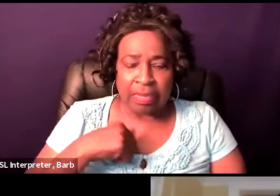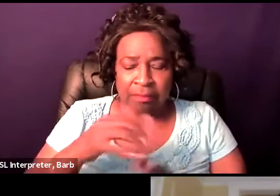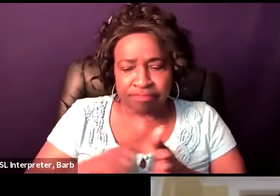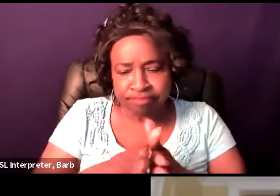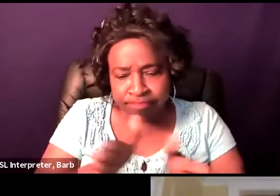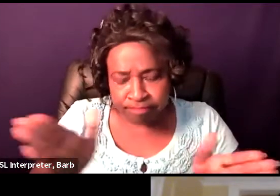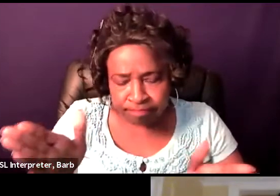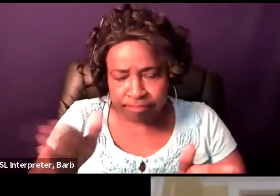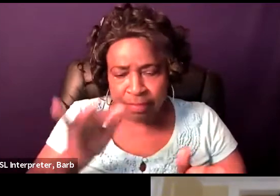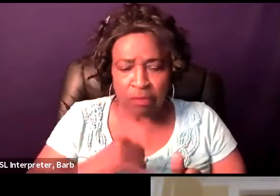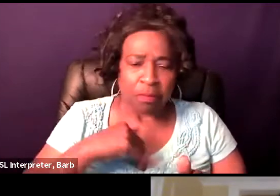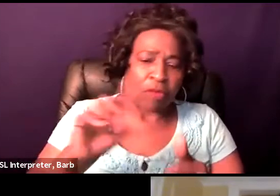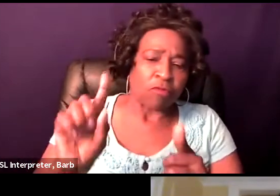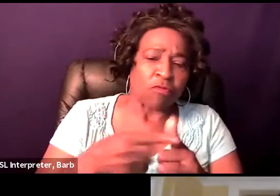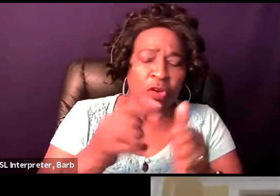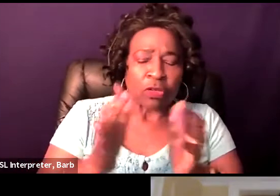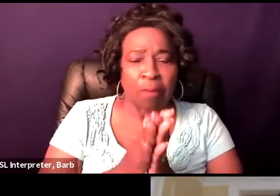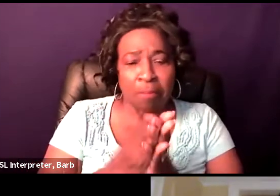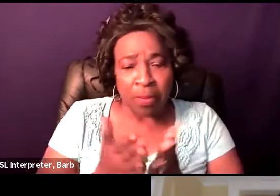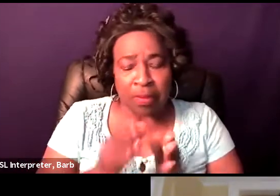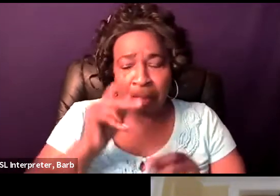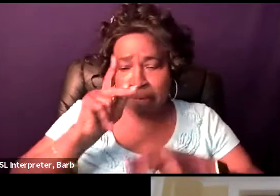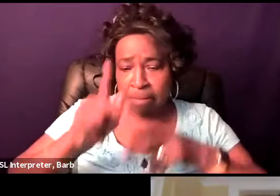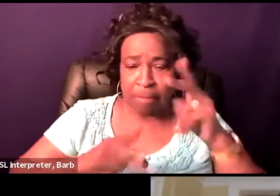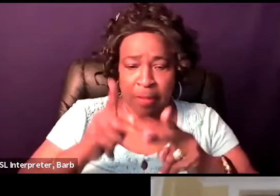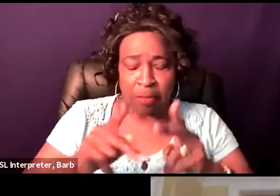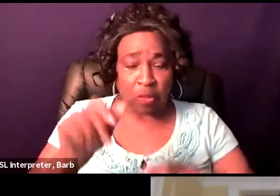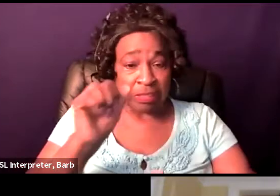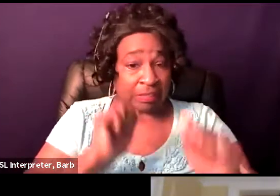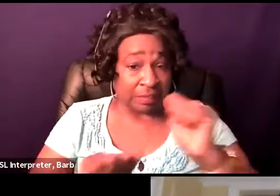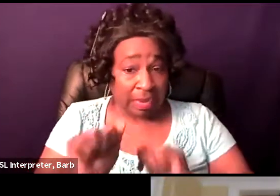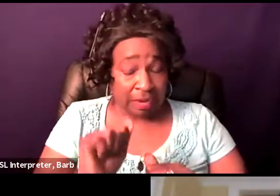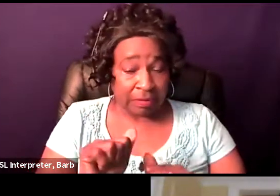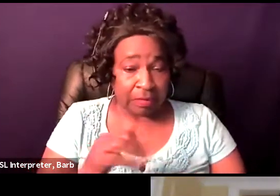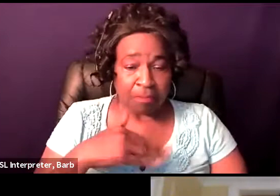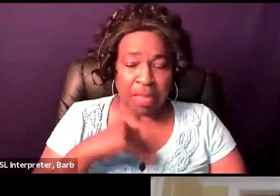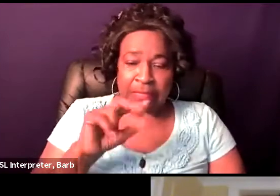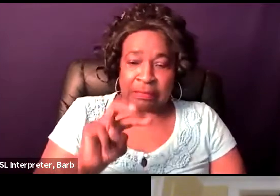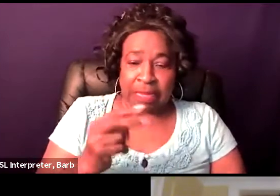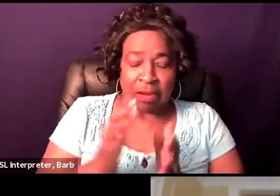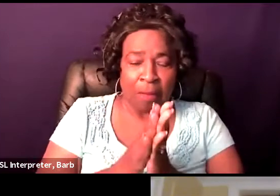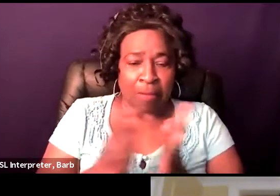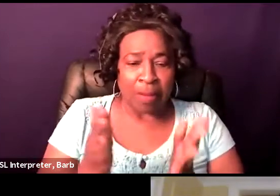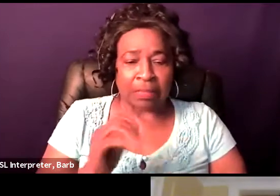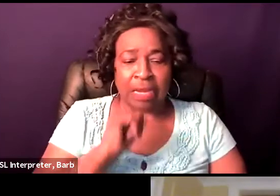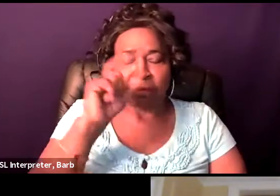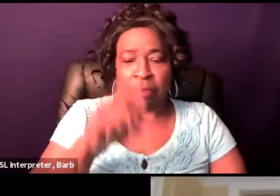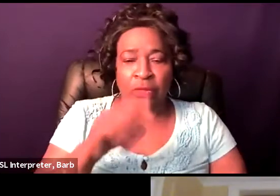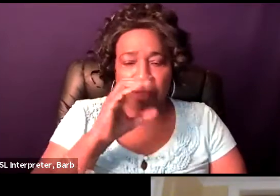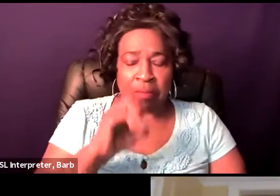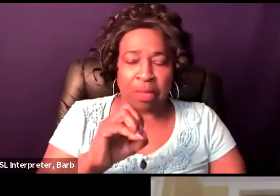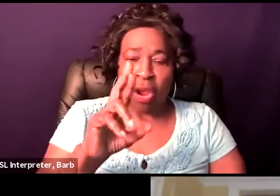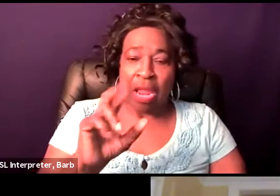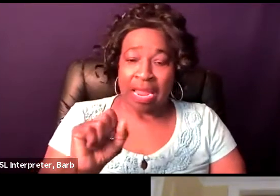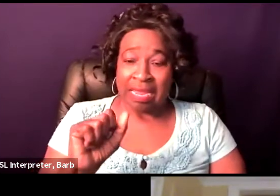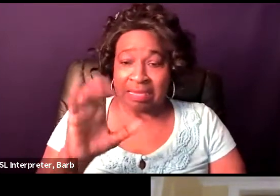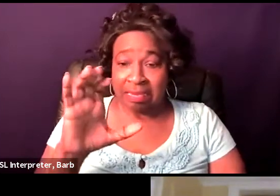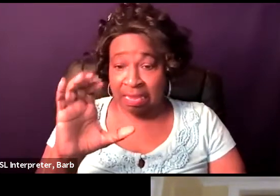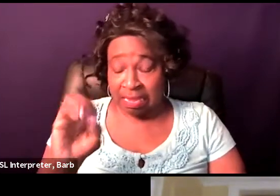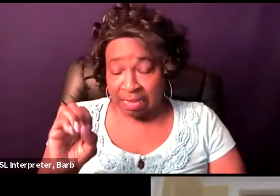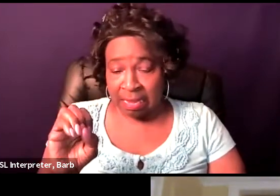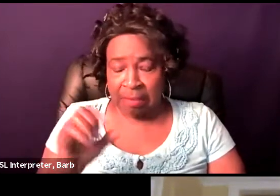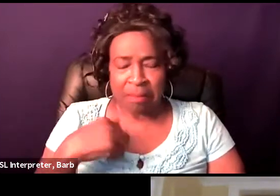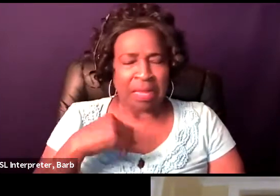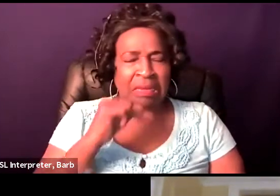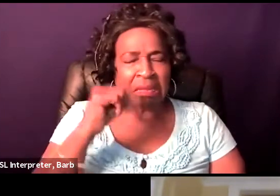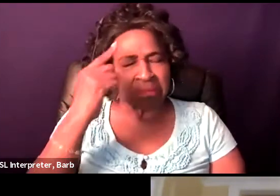my first book, People Science. And my second book wasn't supposed to be Race After Technology. I didn't have that in